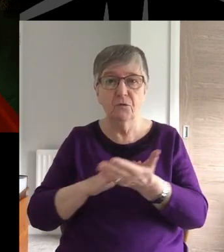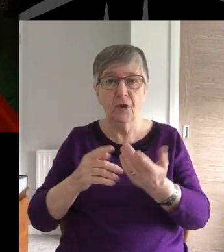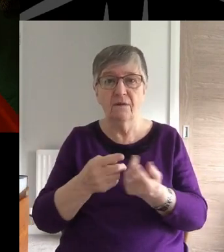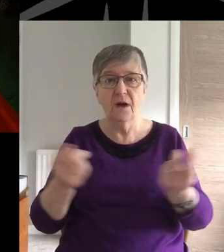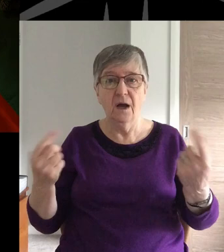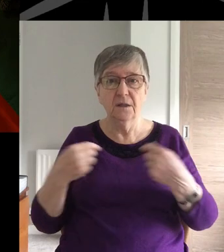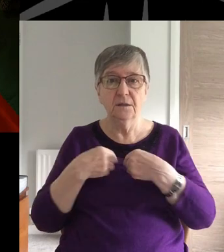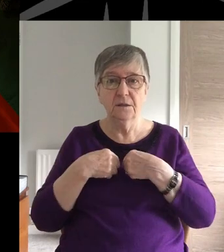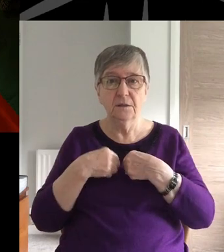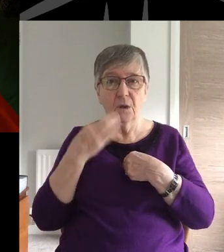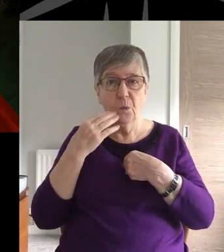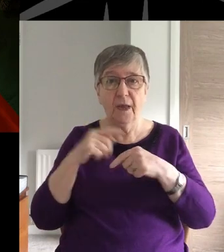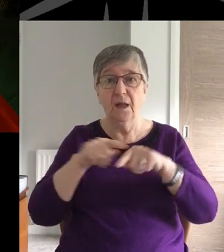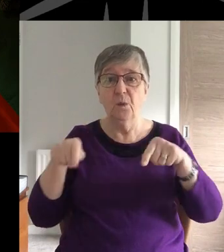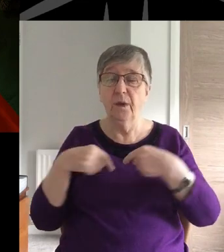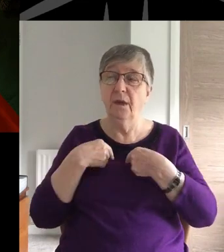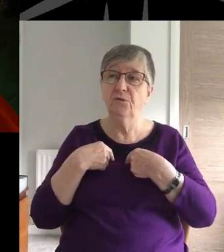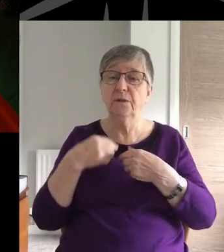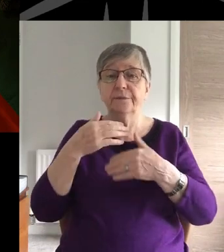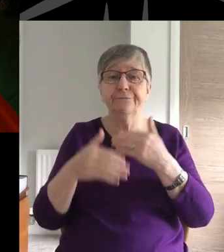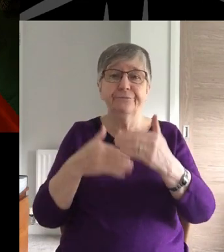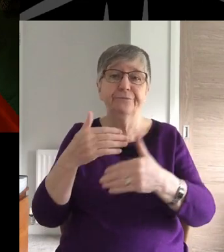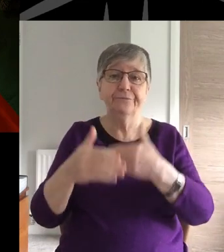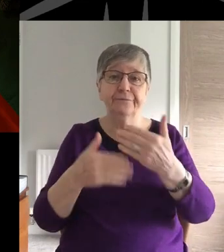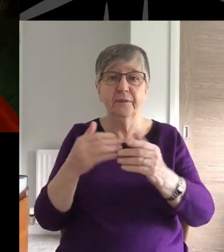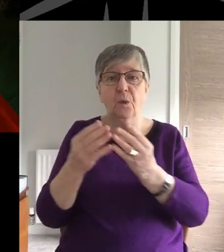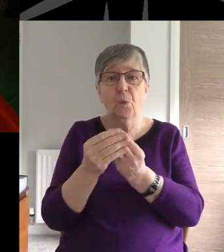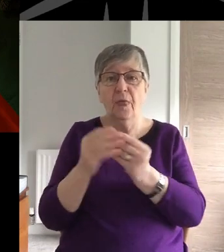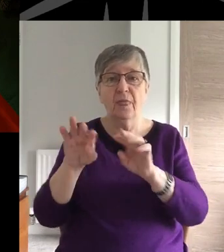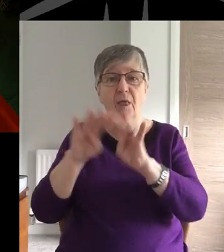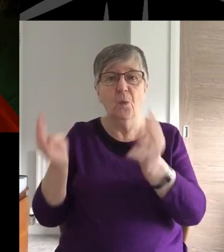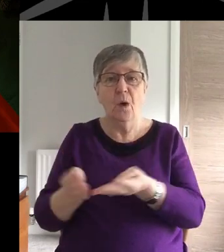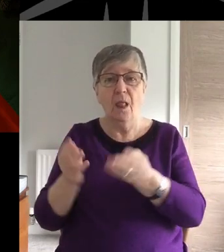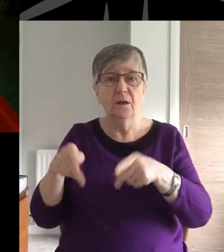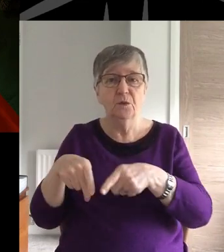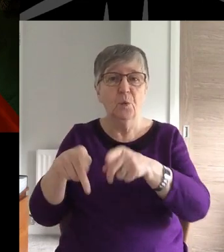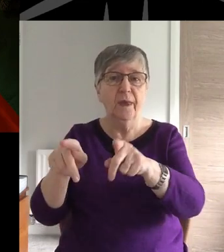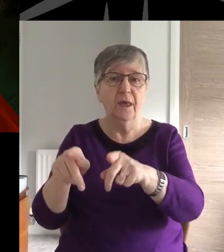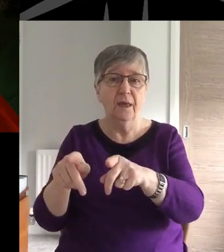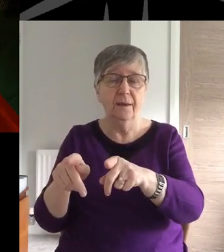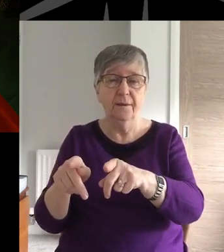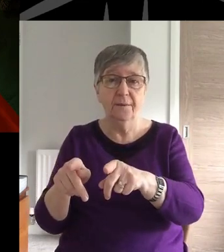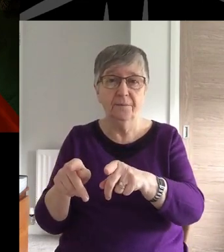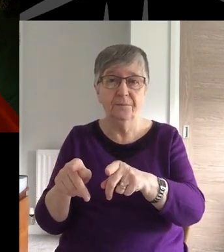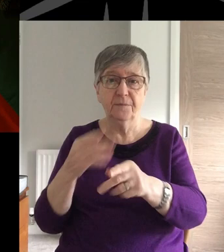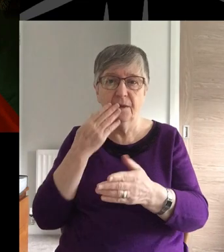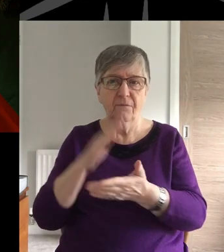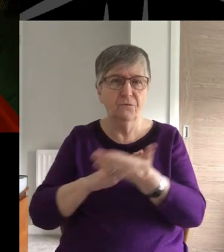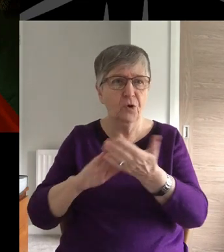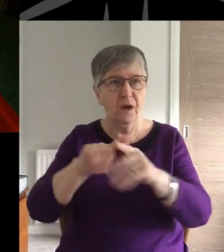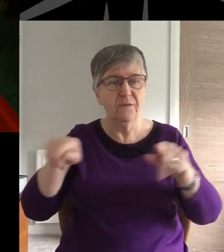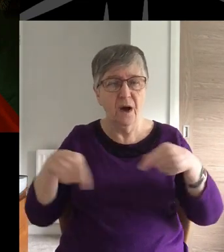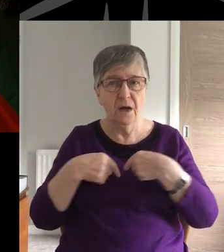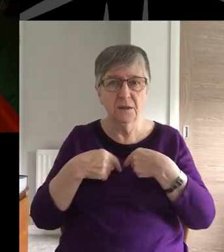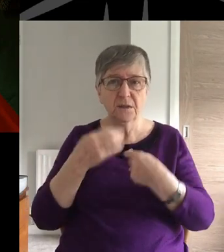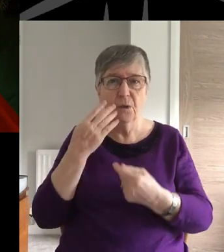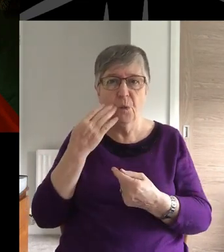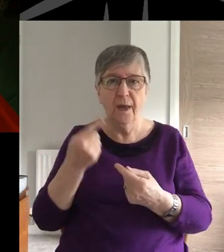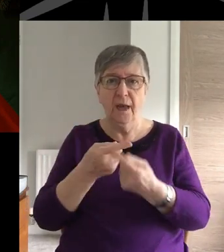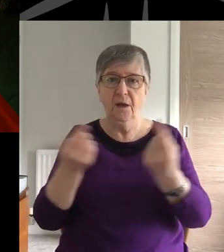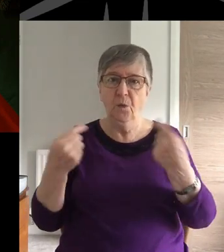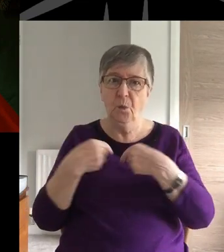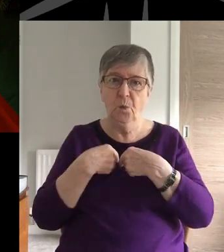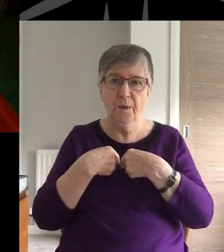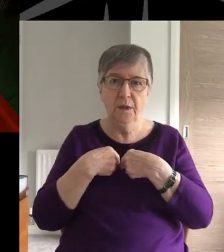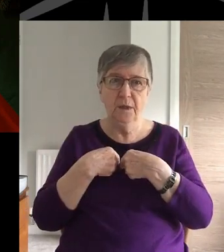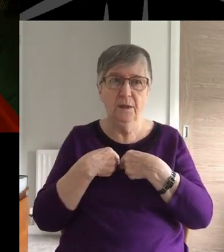Forgive us when we've just gone along with the world's powers and the world's criteria. Forgive us for the